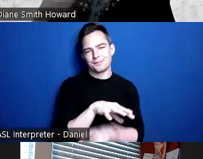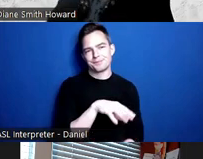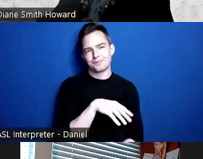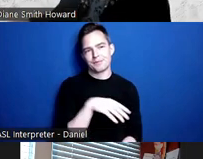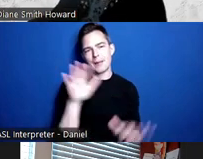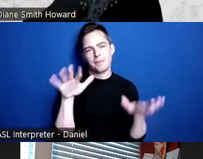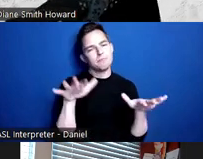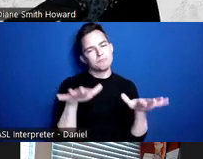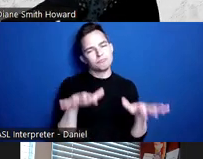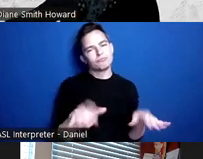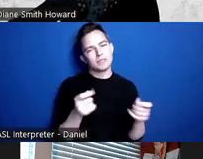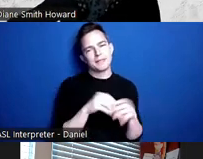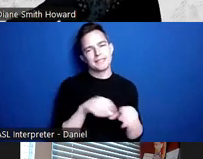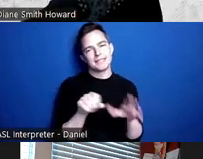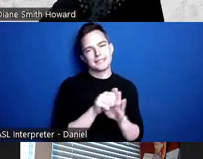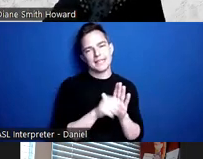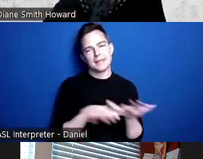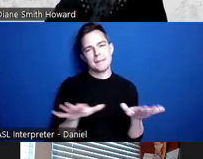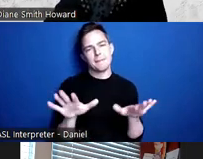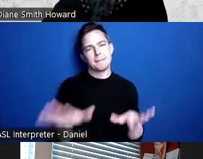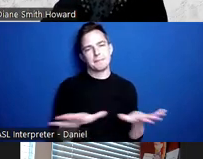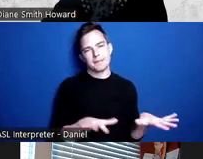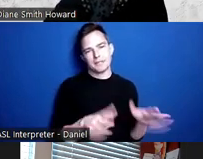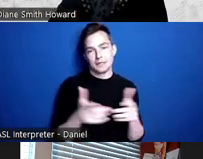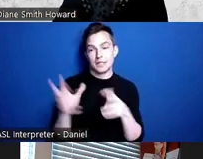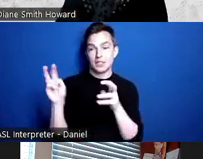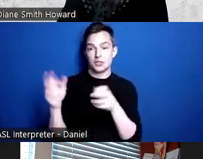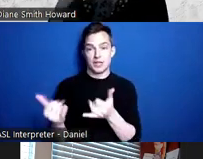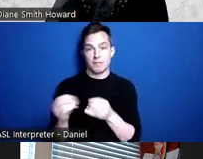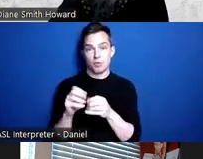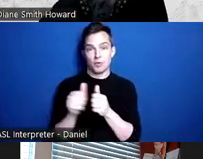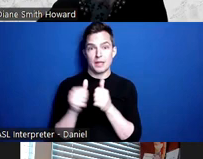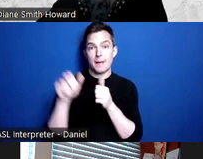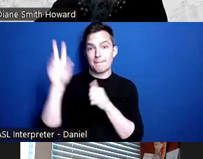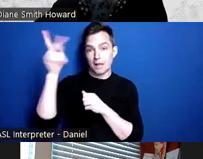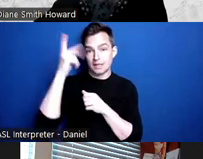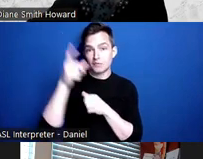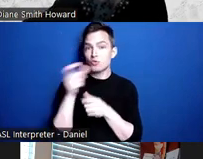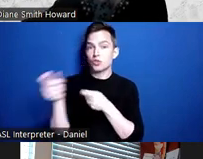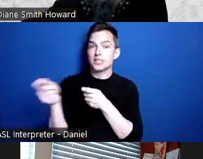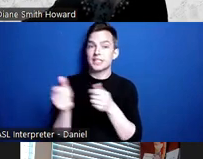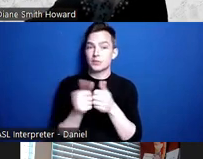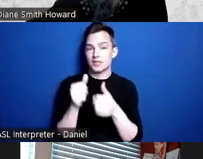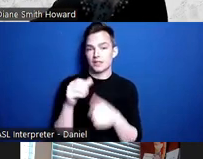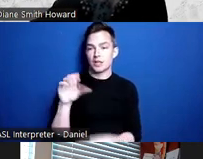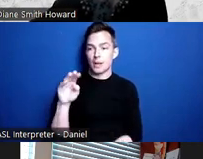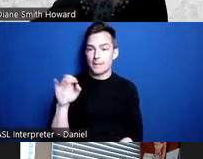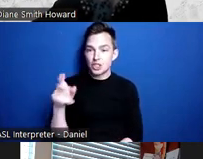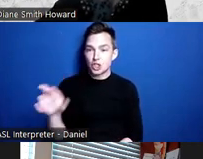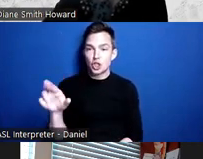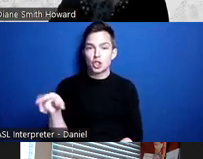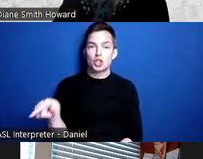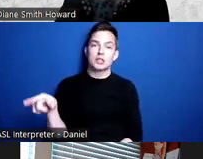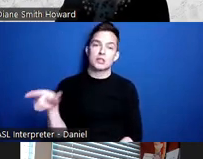mellowed out a little bit in the state. I think now more of the issue now is with the politics of who you're dealing with and the commissioner, who's of